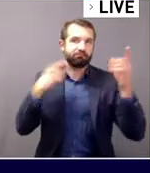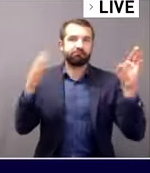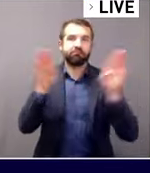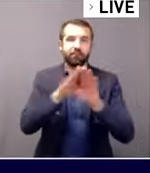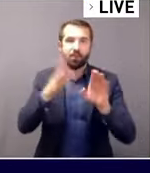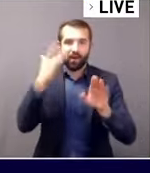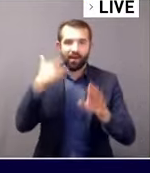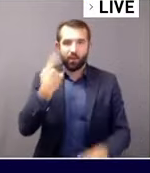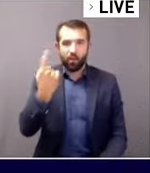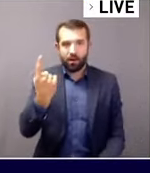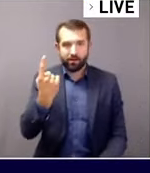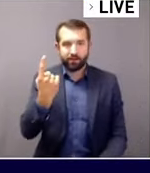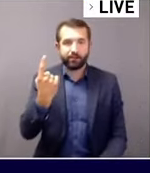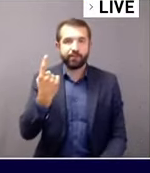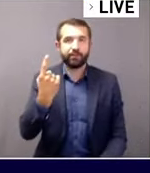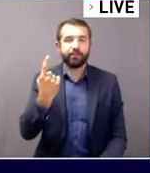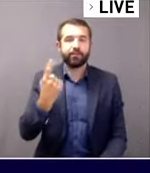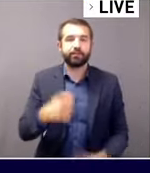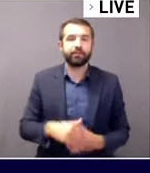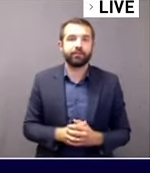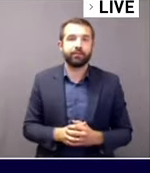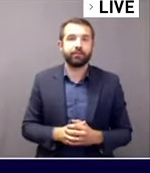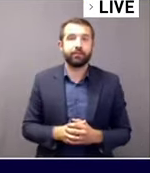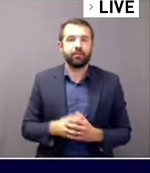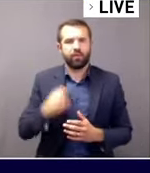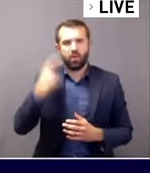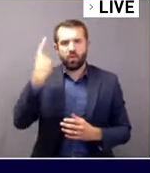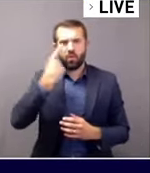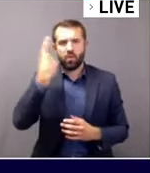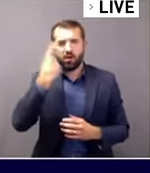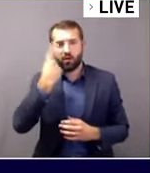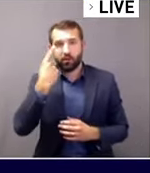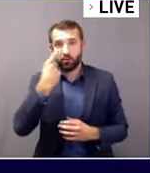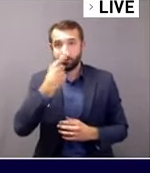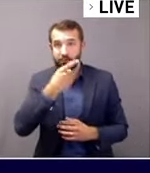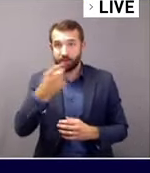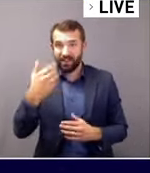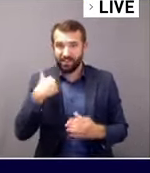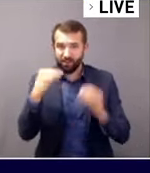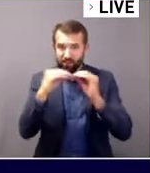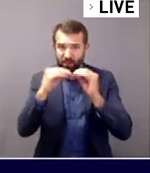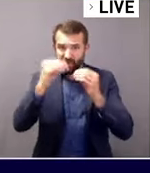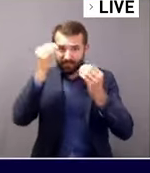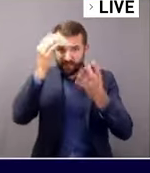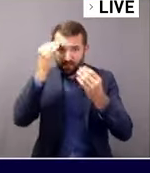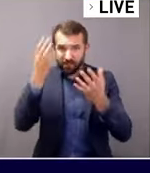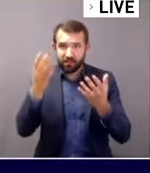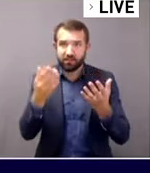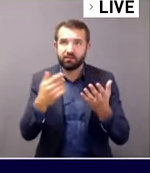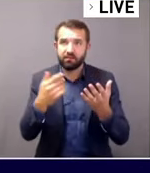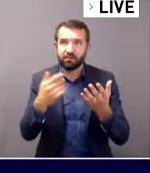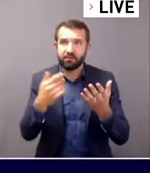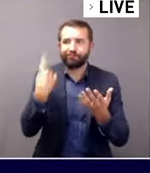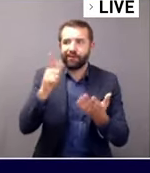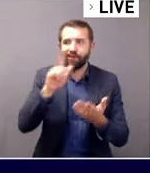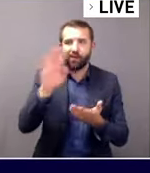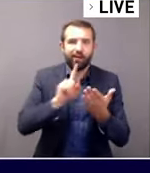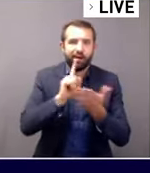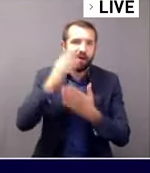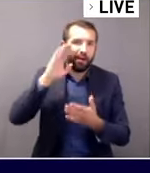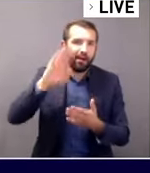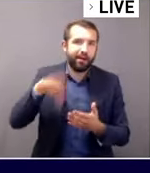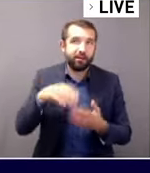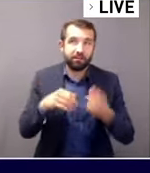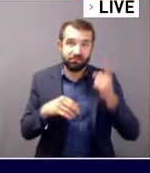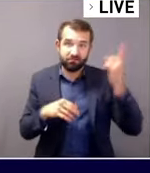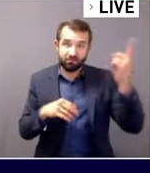positive case. And I was just wondering if you had any more information around that. I know it's only been 24 hours, but they did say they were in contact with you. And